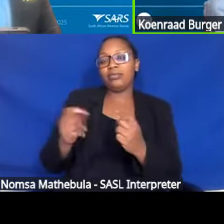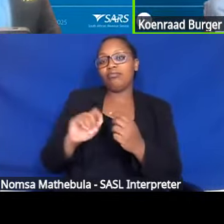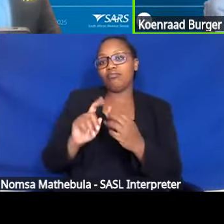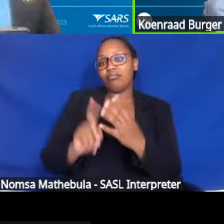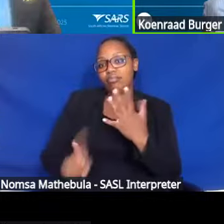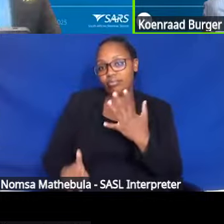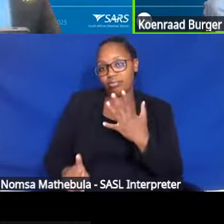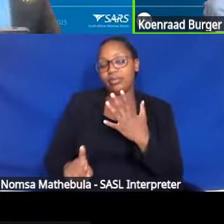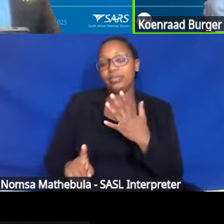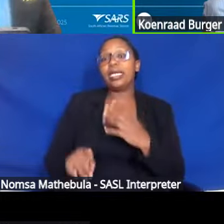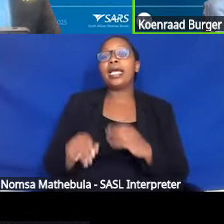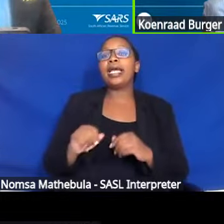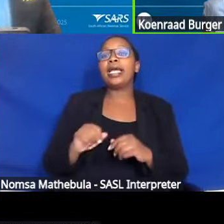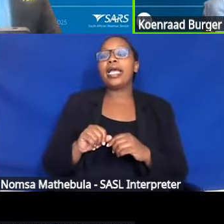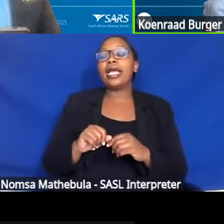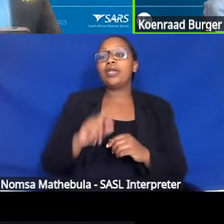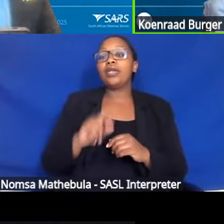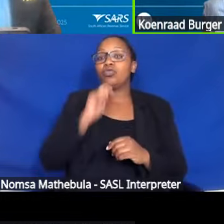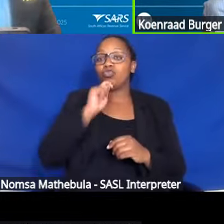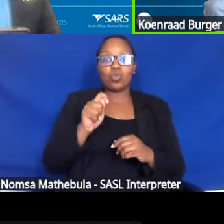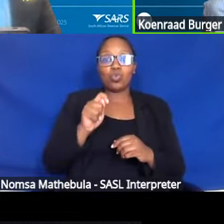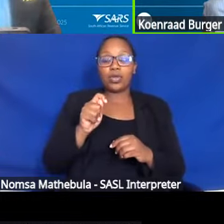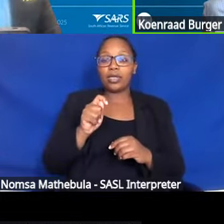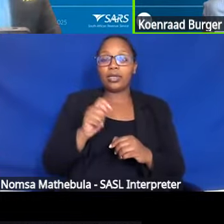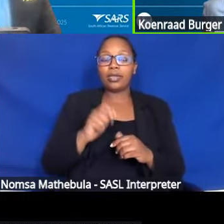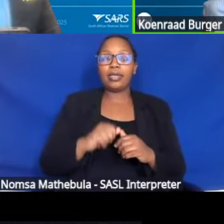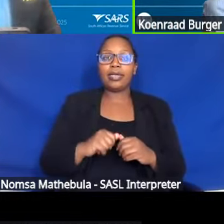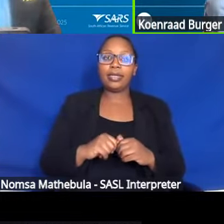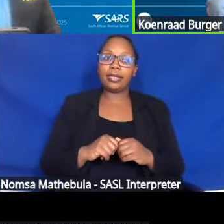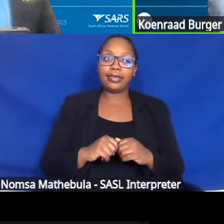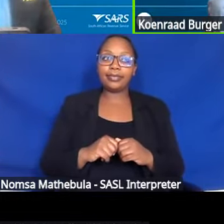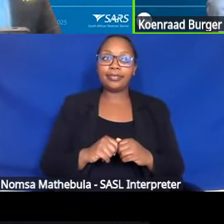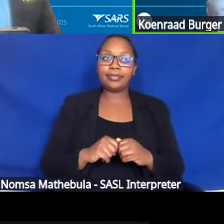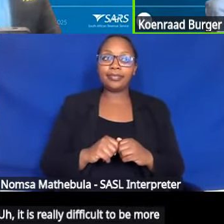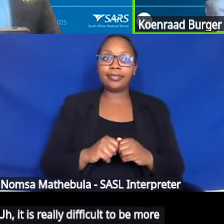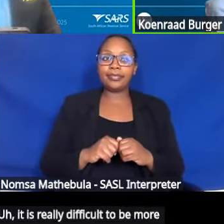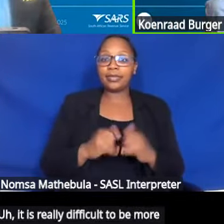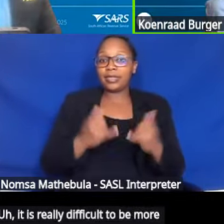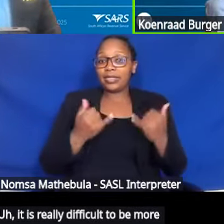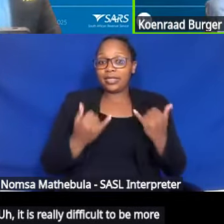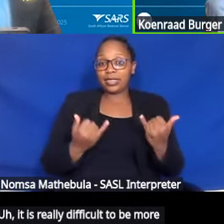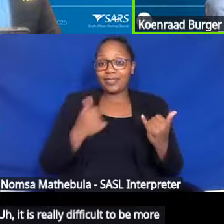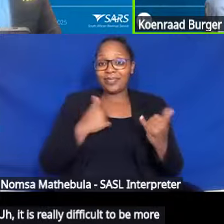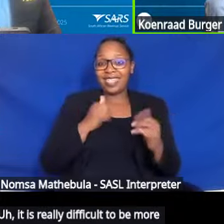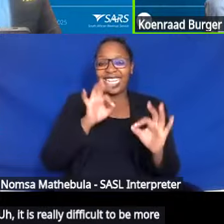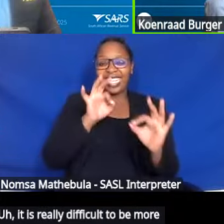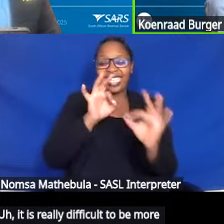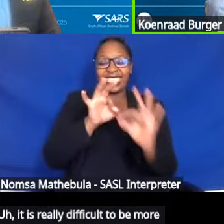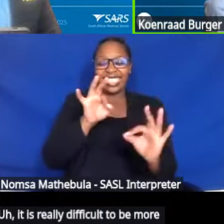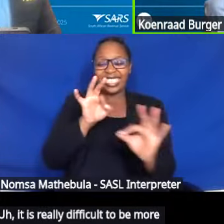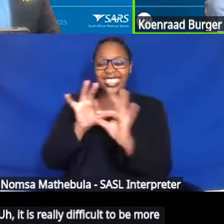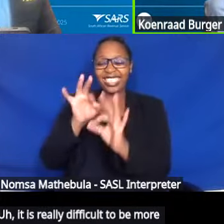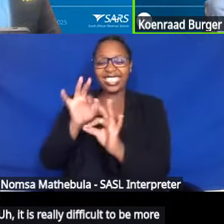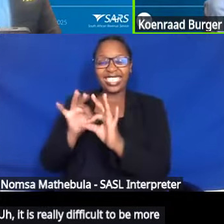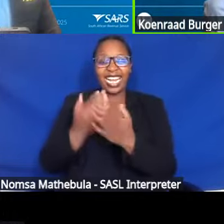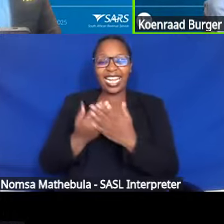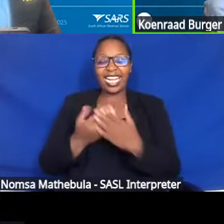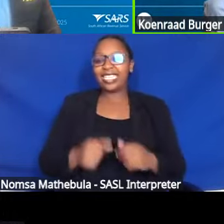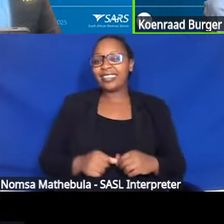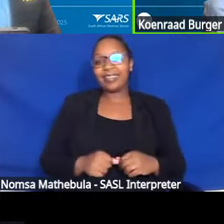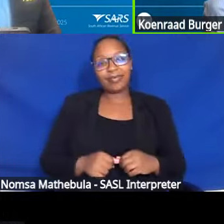It is very difficult to be more specific on this because obviously